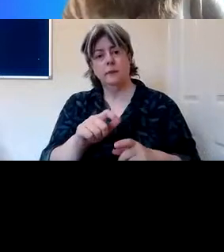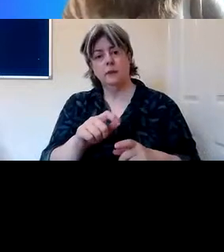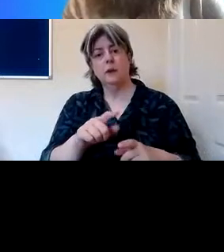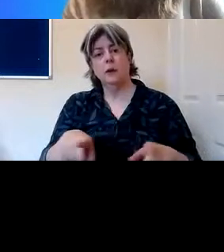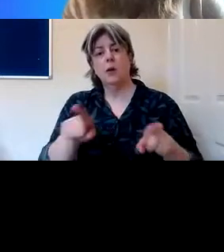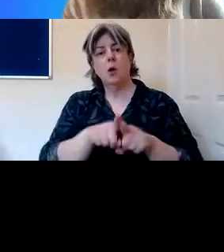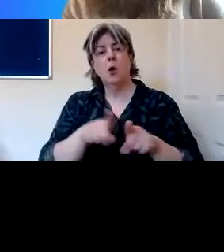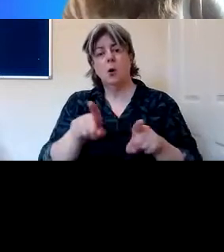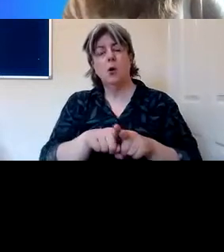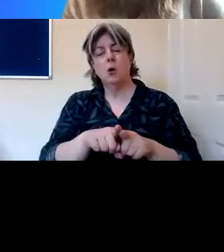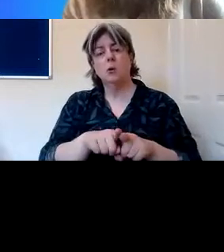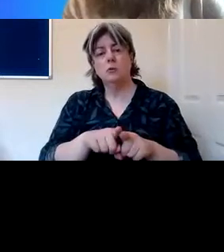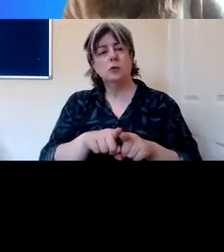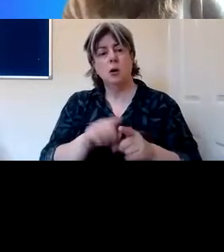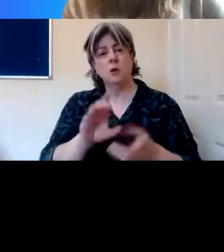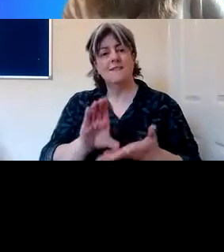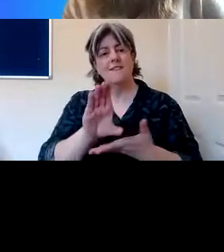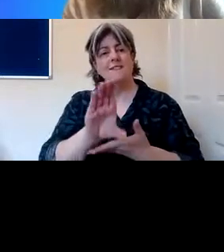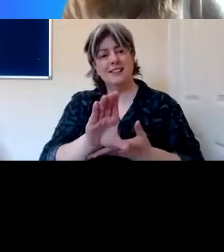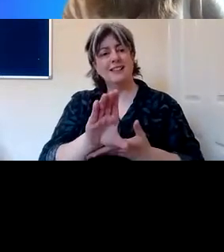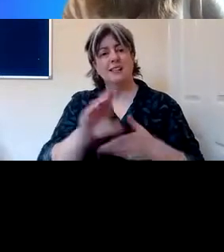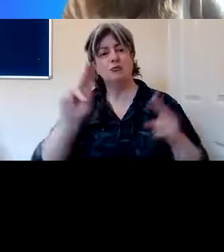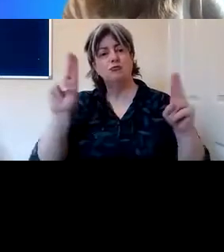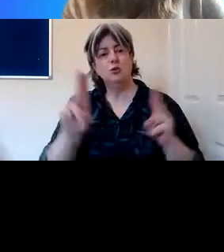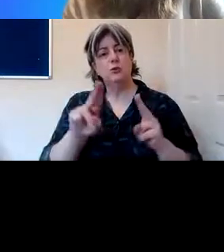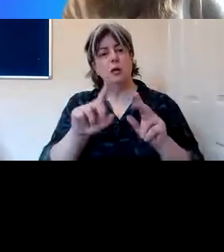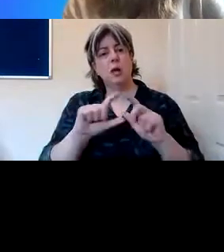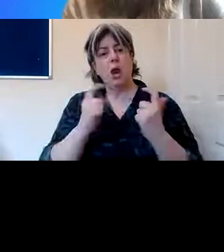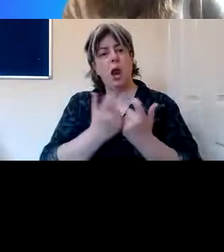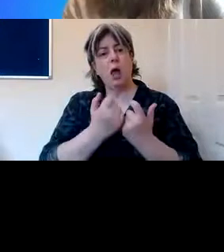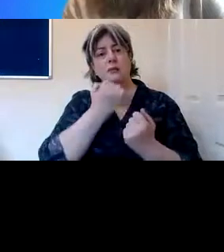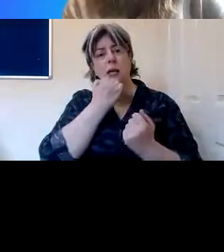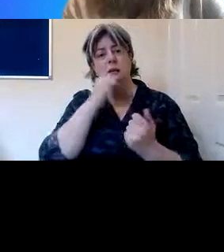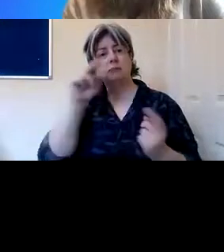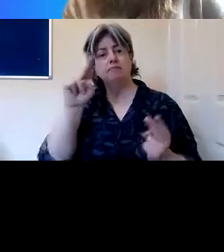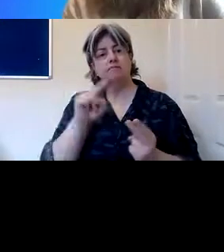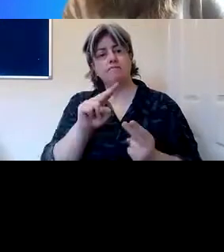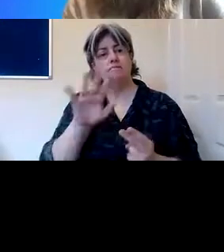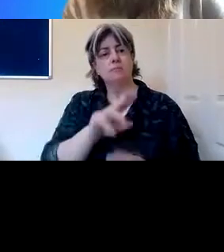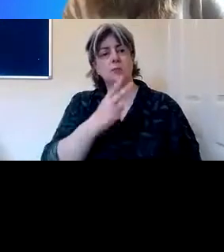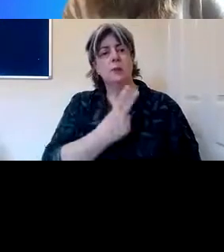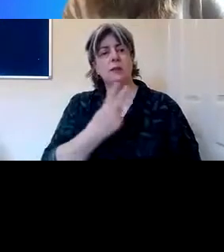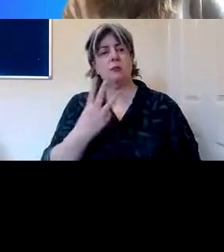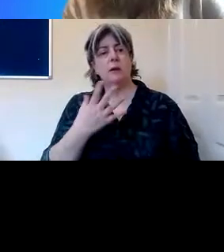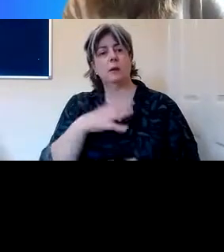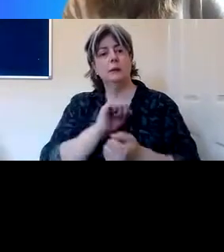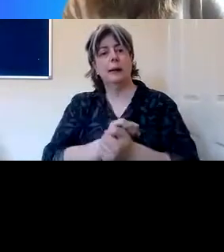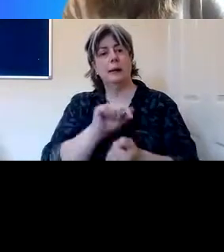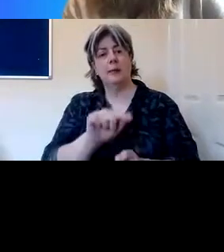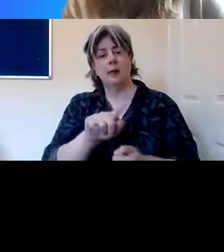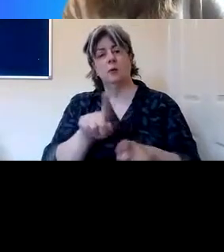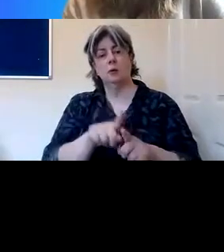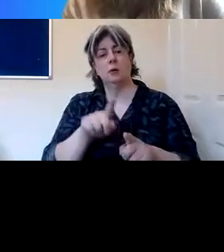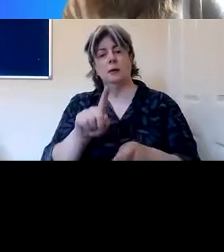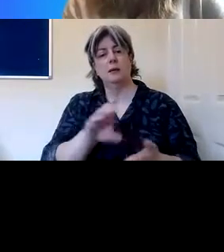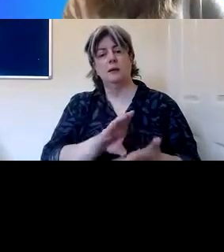from class sizes to around 23, and we want to try and sustain that. And we've been investing as well